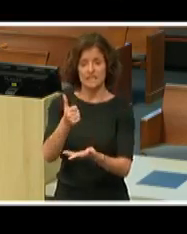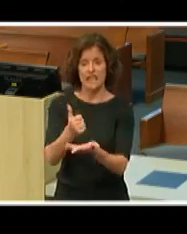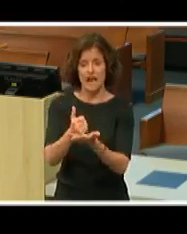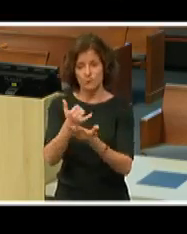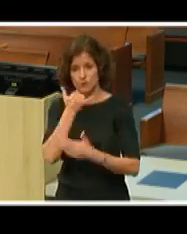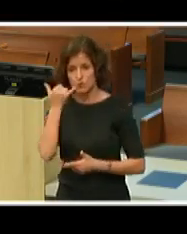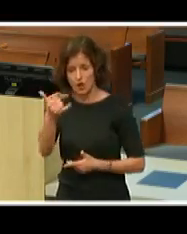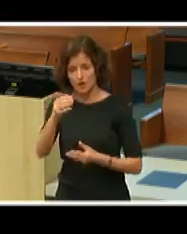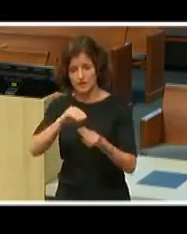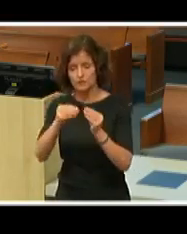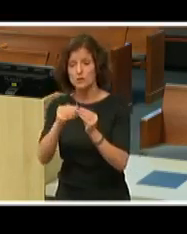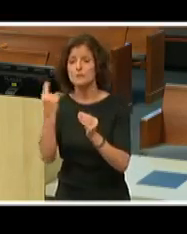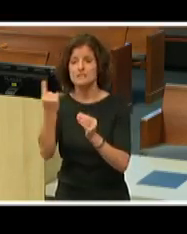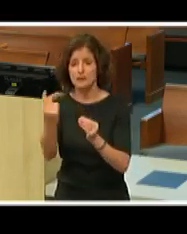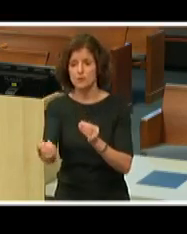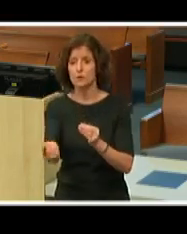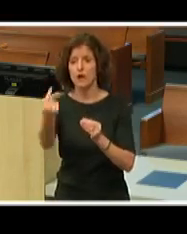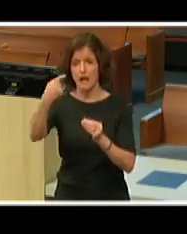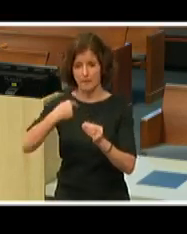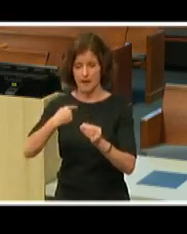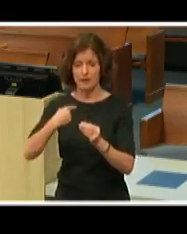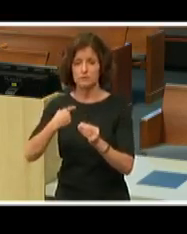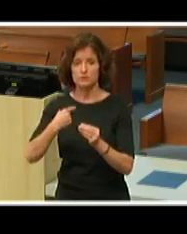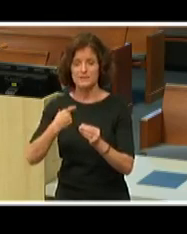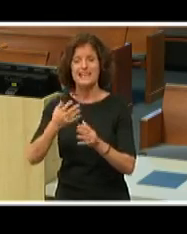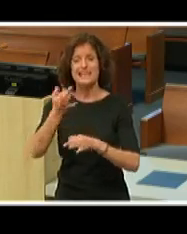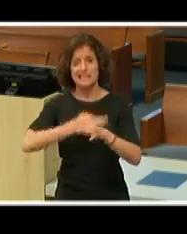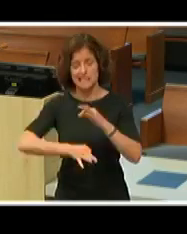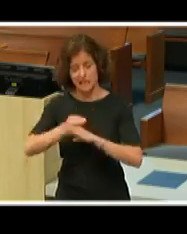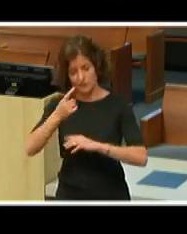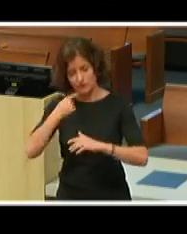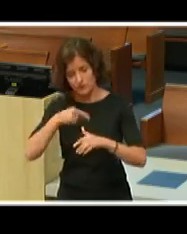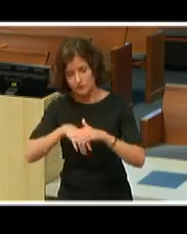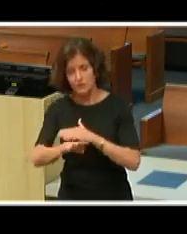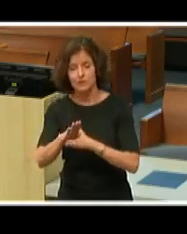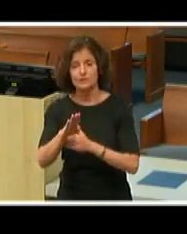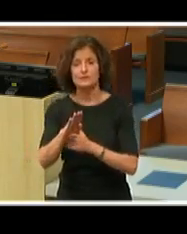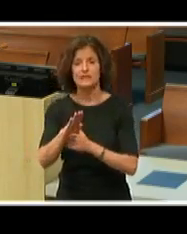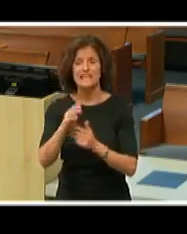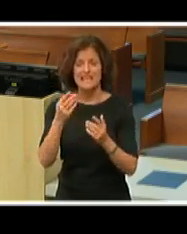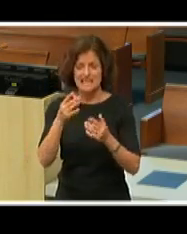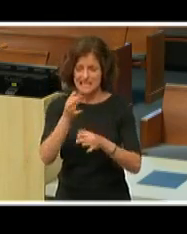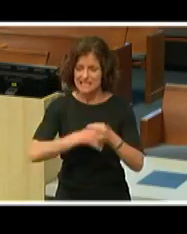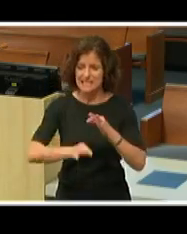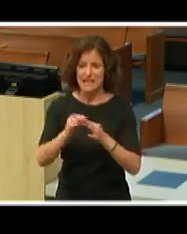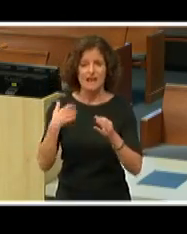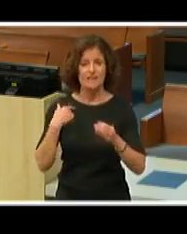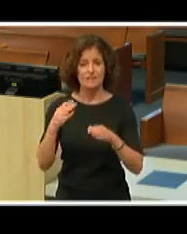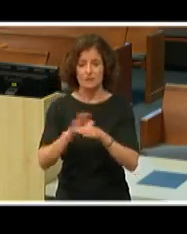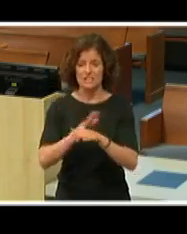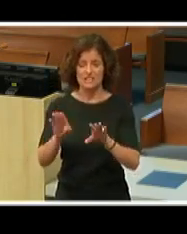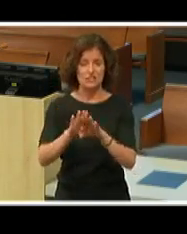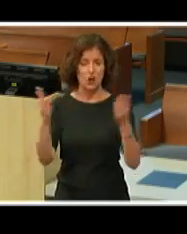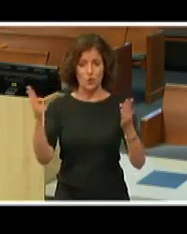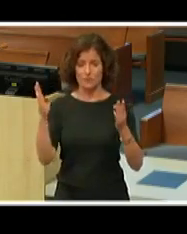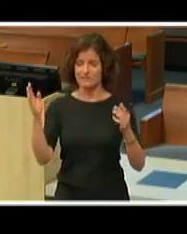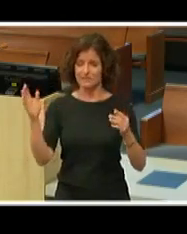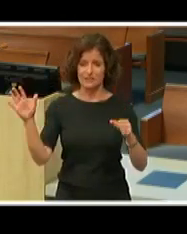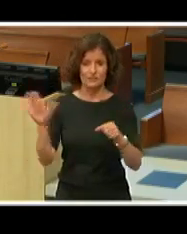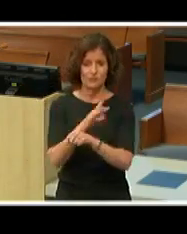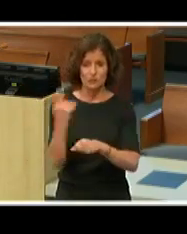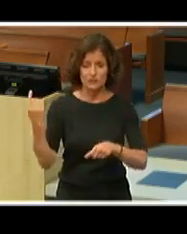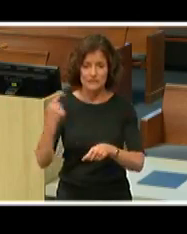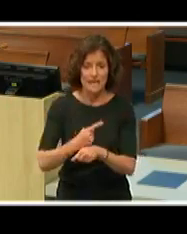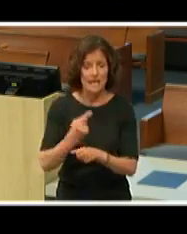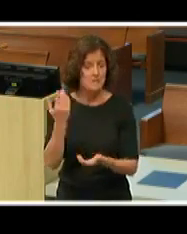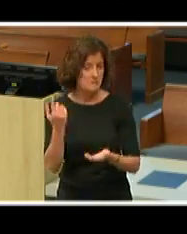call this number and somebody will come to you, rather than having these businesses all open all the time. That might be